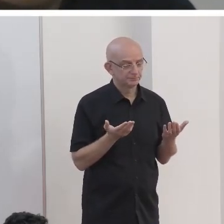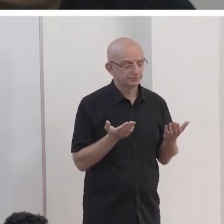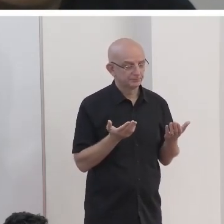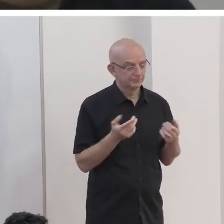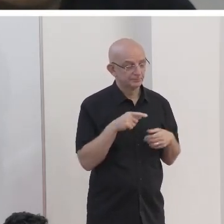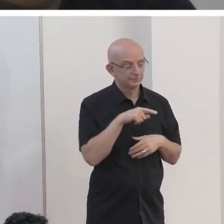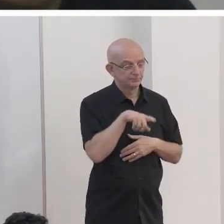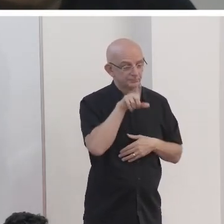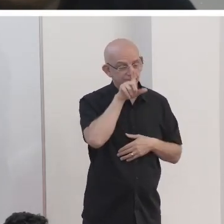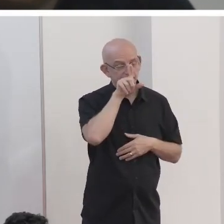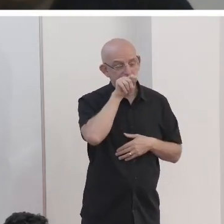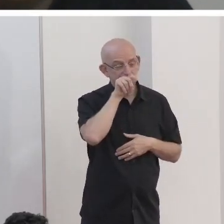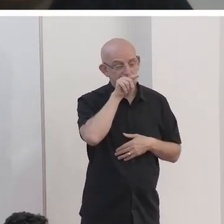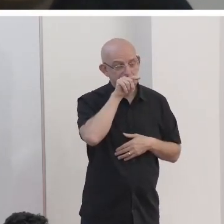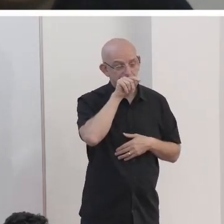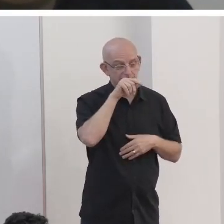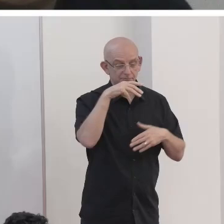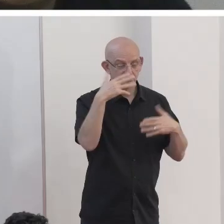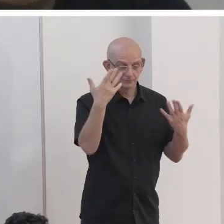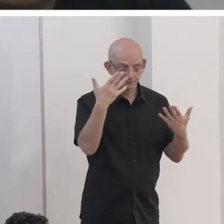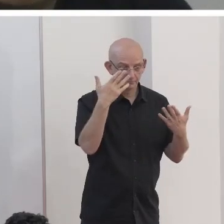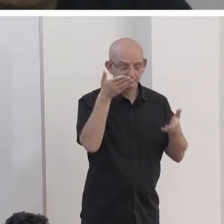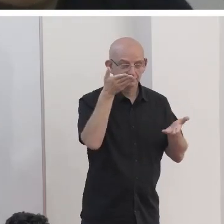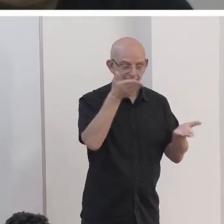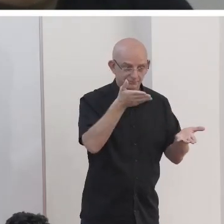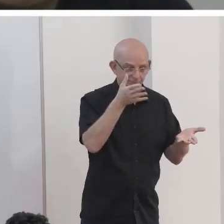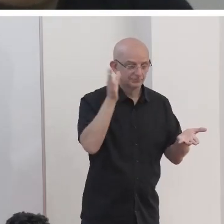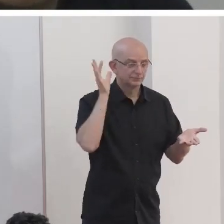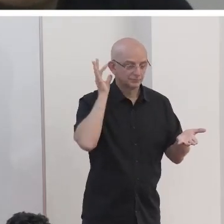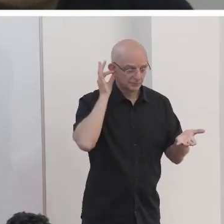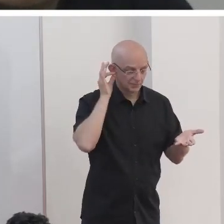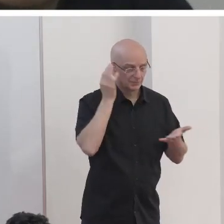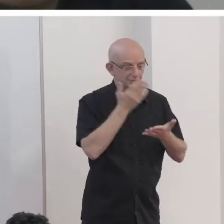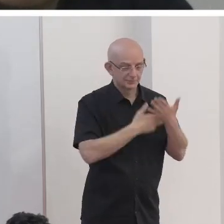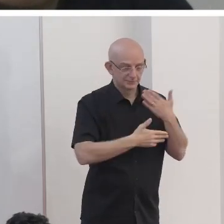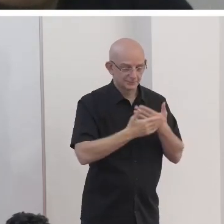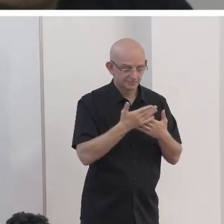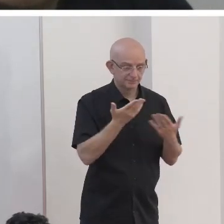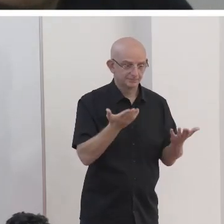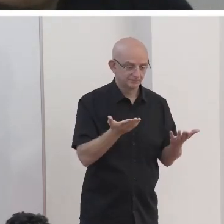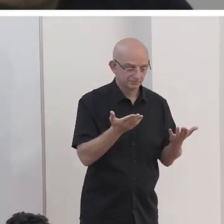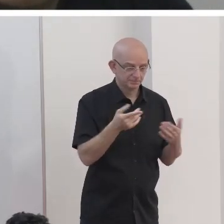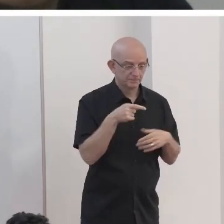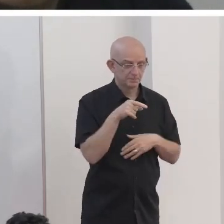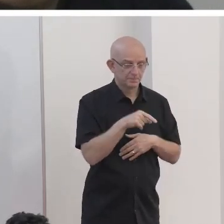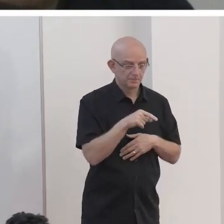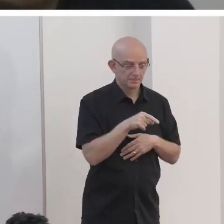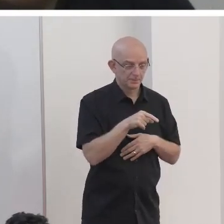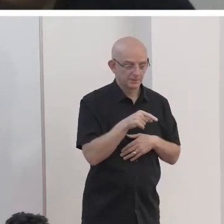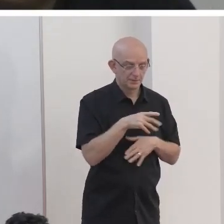who was completely injured. Where like when I was in Nepal,